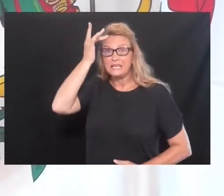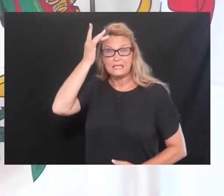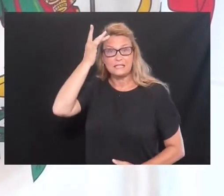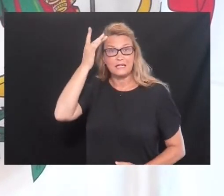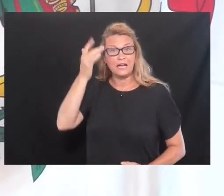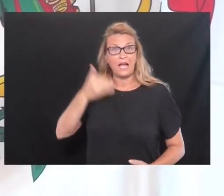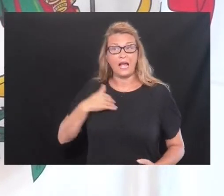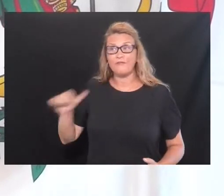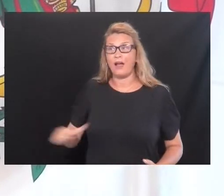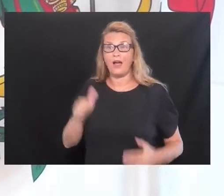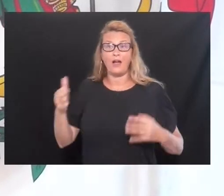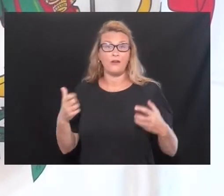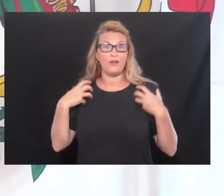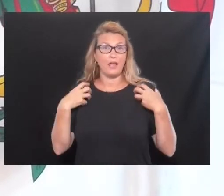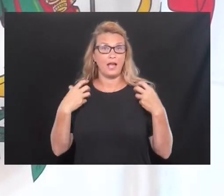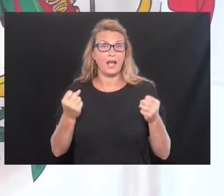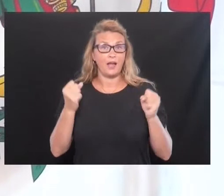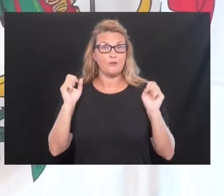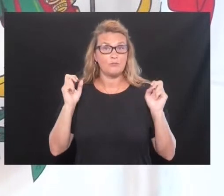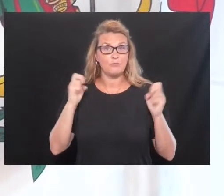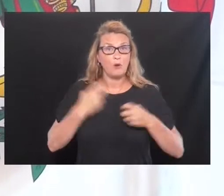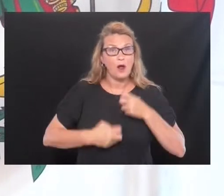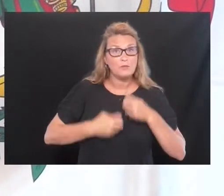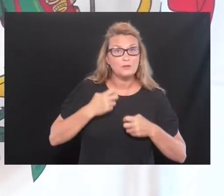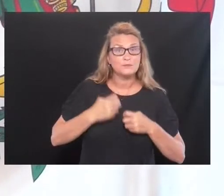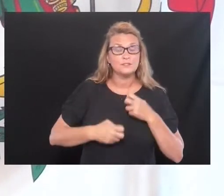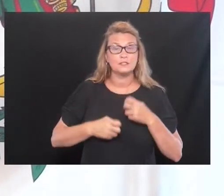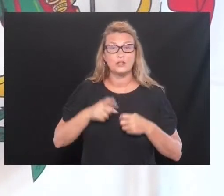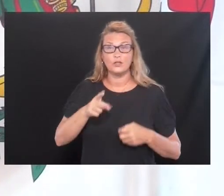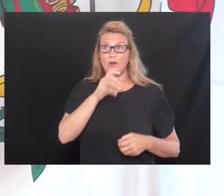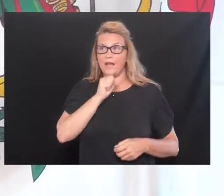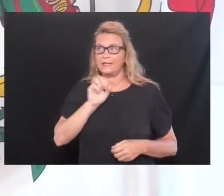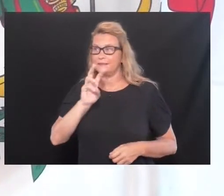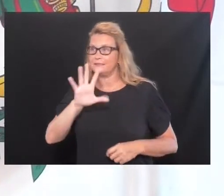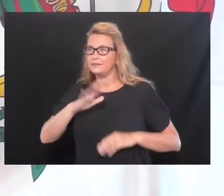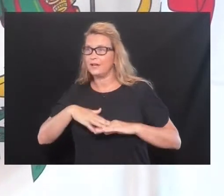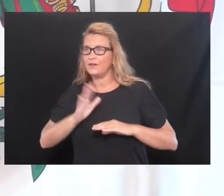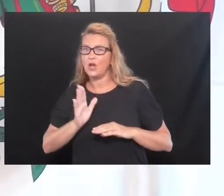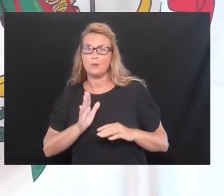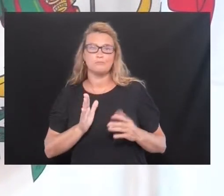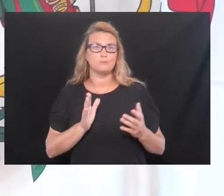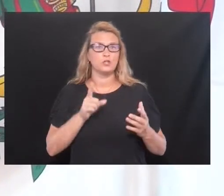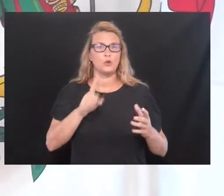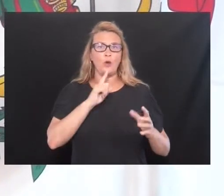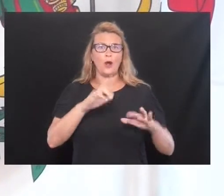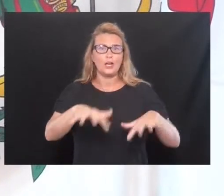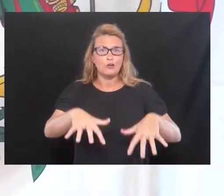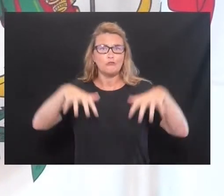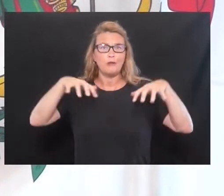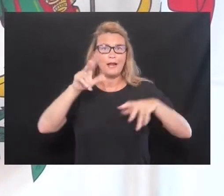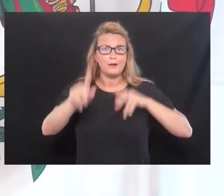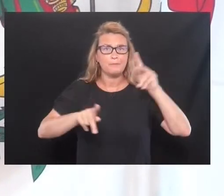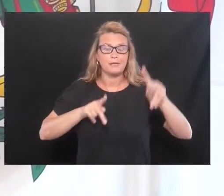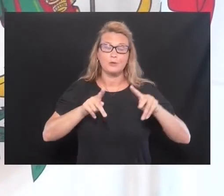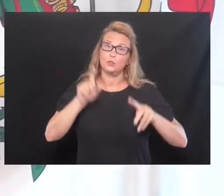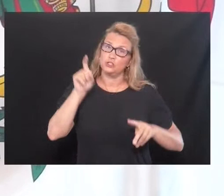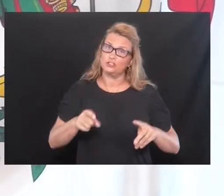they're especially 65 years of age and older, and they're in a crowd of people, they probably should be wearing their